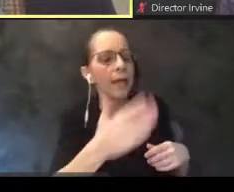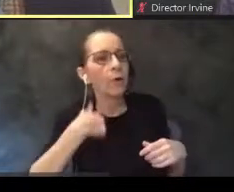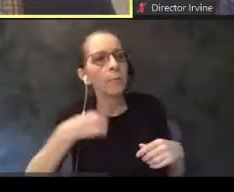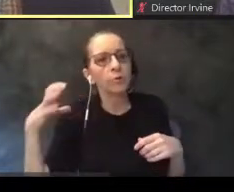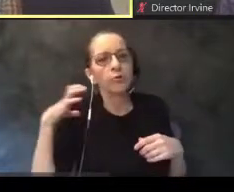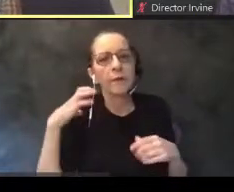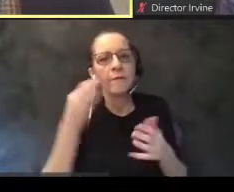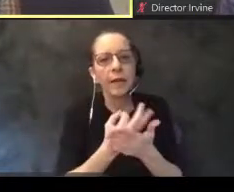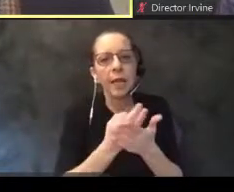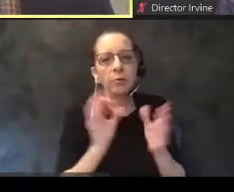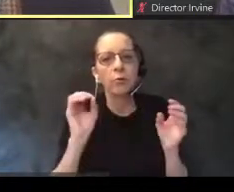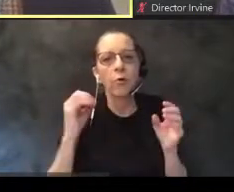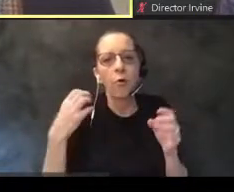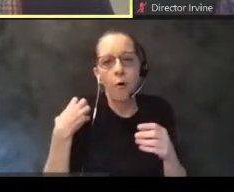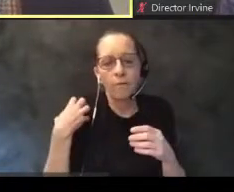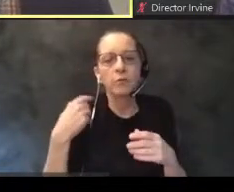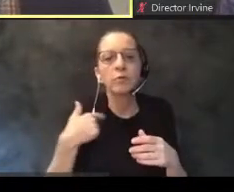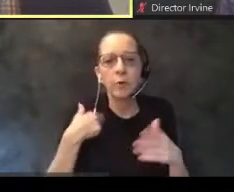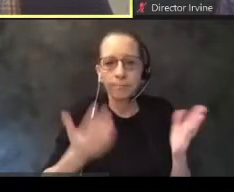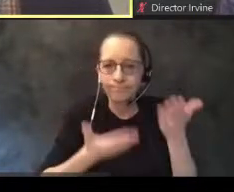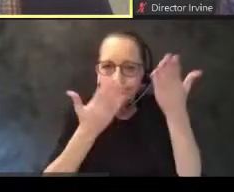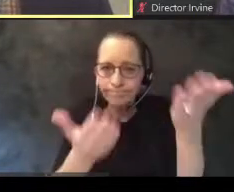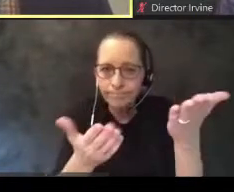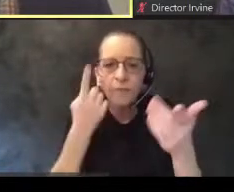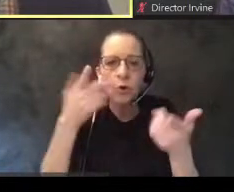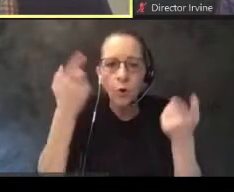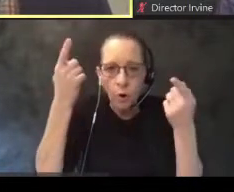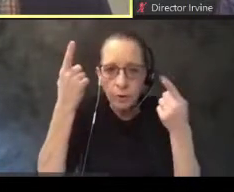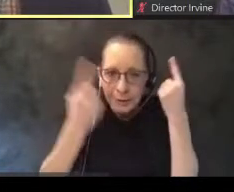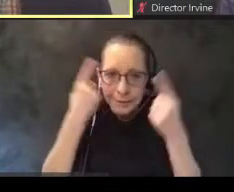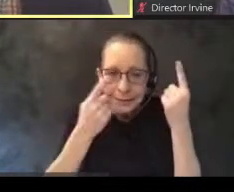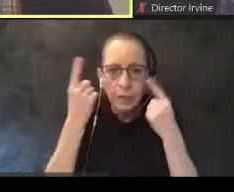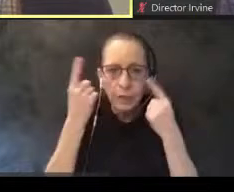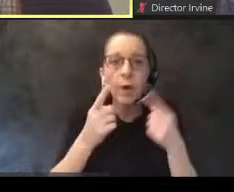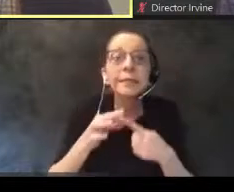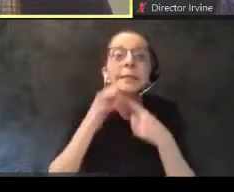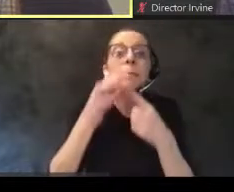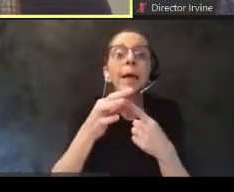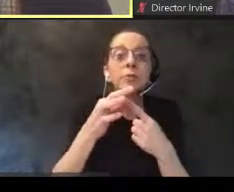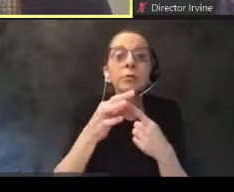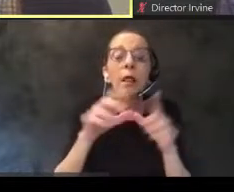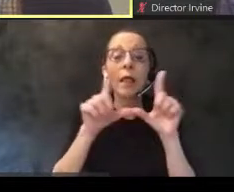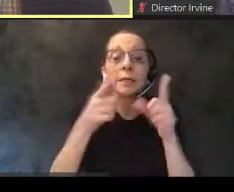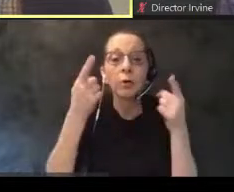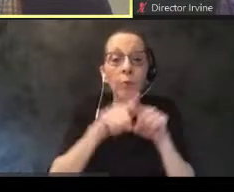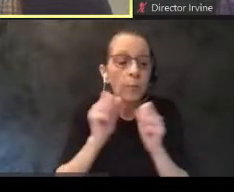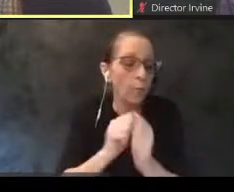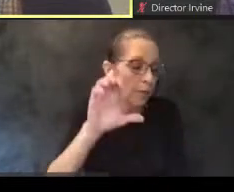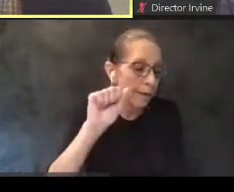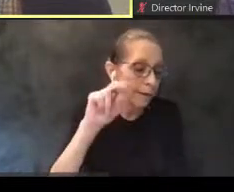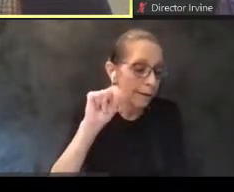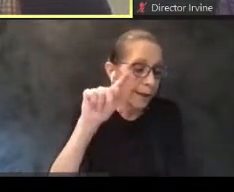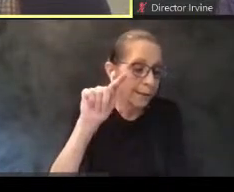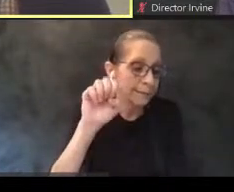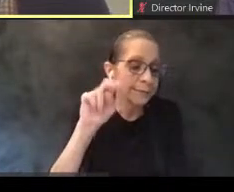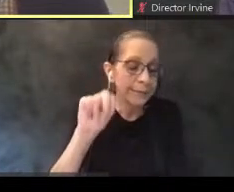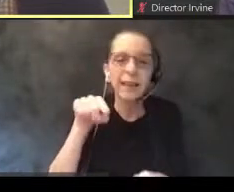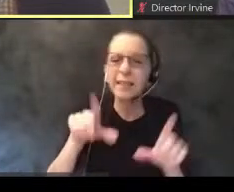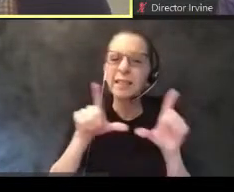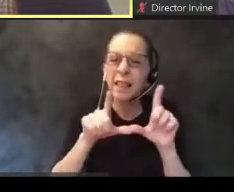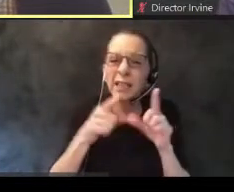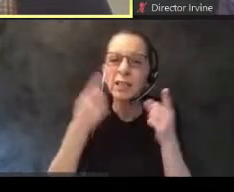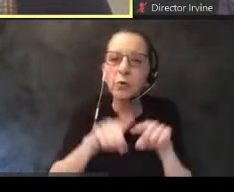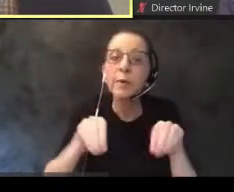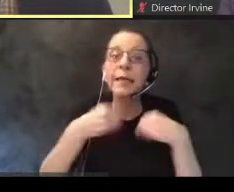present for your consideration a specialty vending license agreement with Canteen, a division of Compass Group. This license agreement